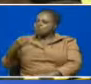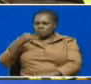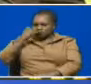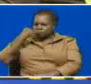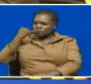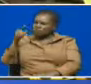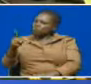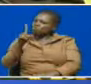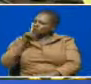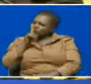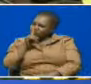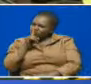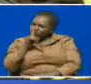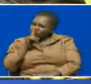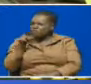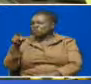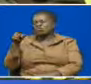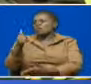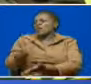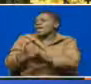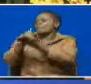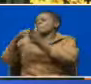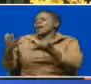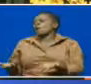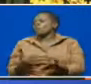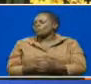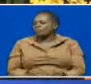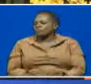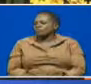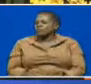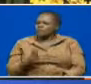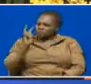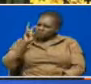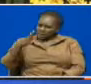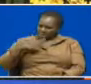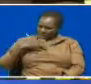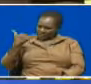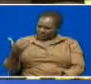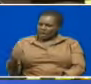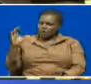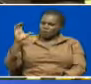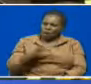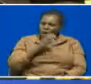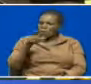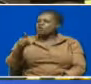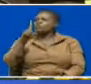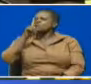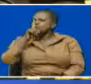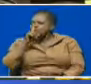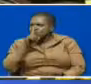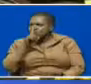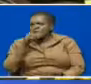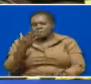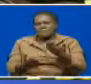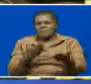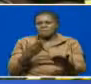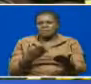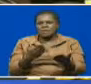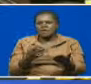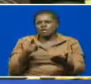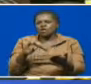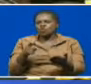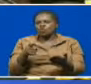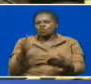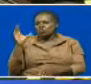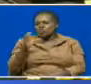keep quiet. Which role do you take? You see my child drinking, you keep quiet. Maybe you even go to an extent,